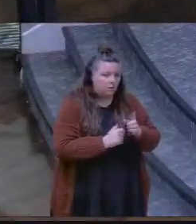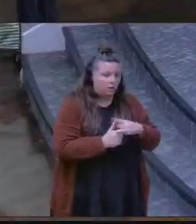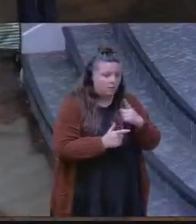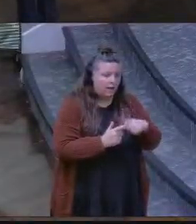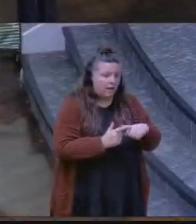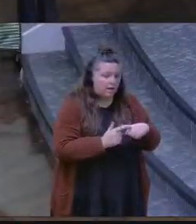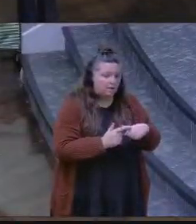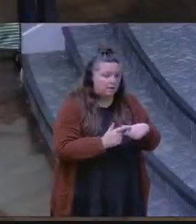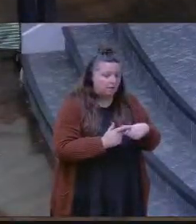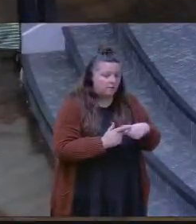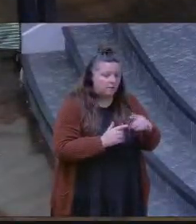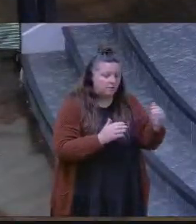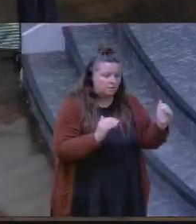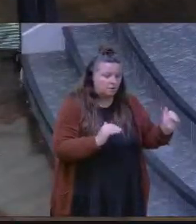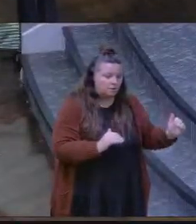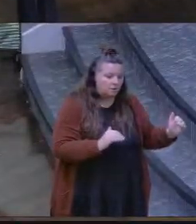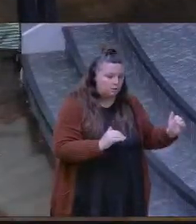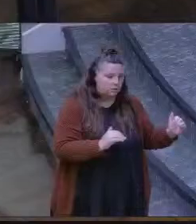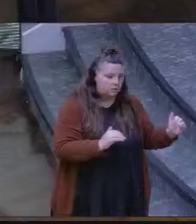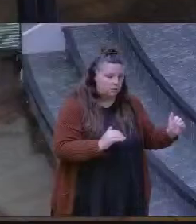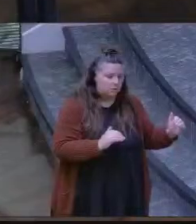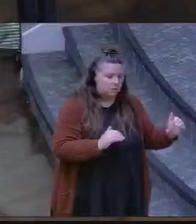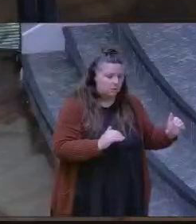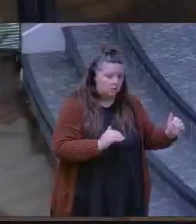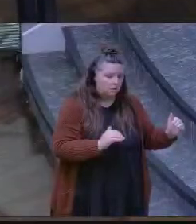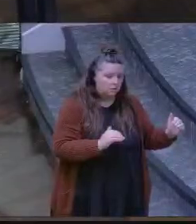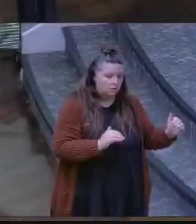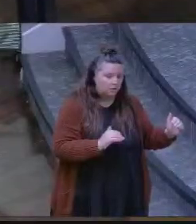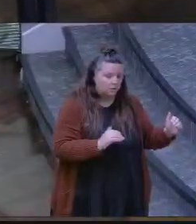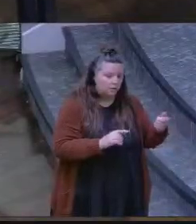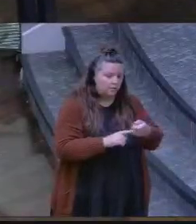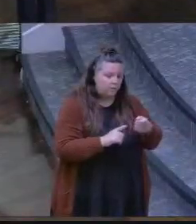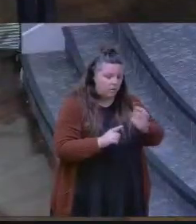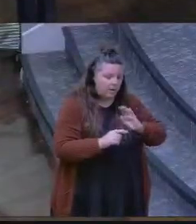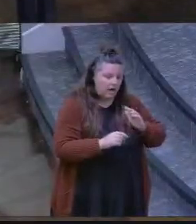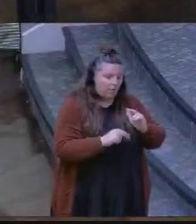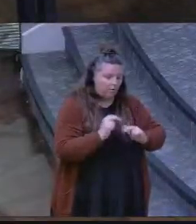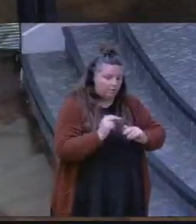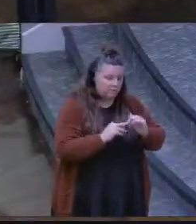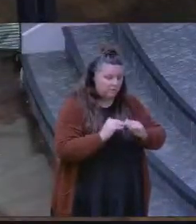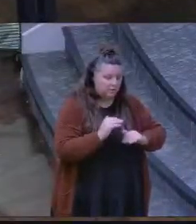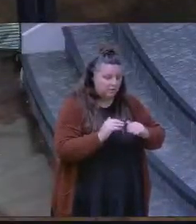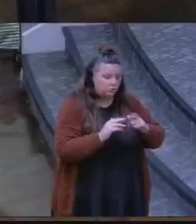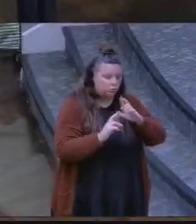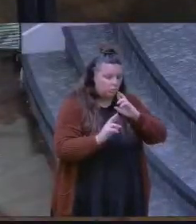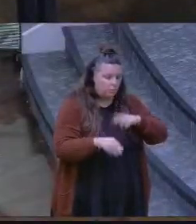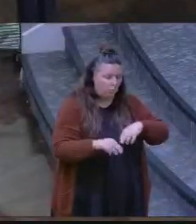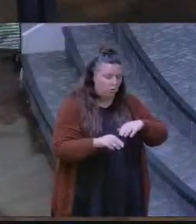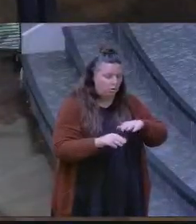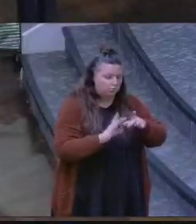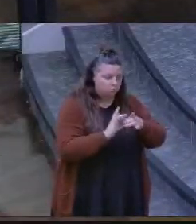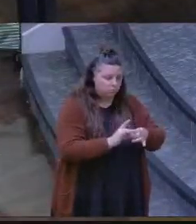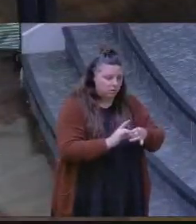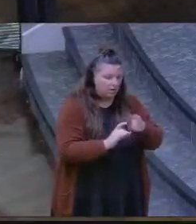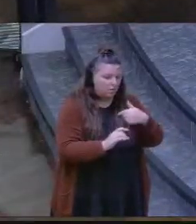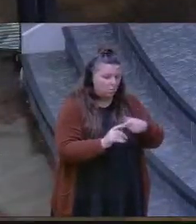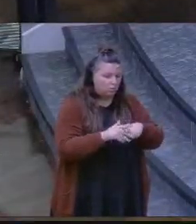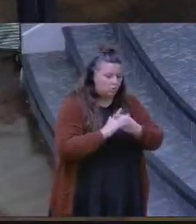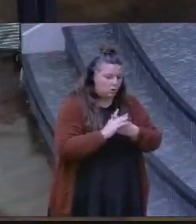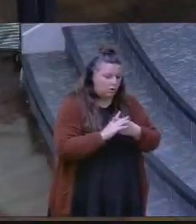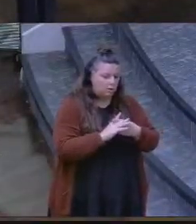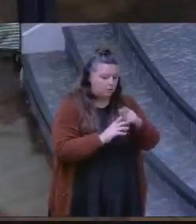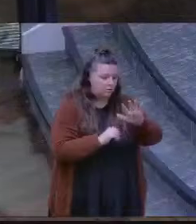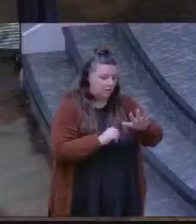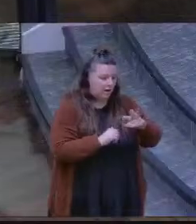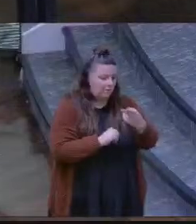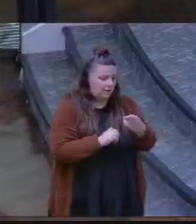following up on the facilities report, we're starting those 5 HVAC projects next summer. One